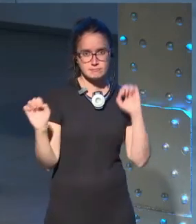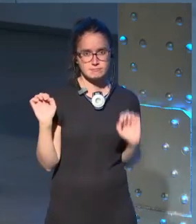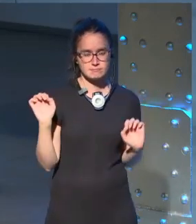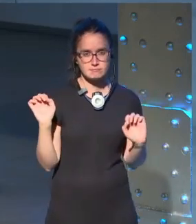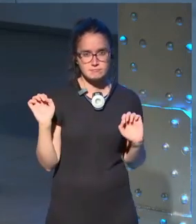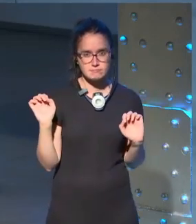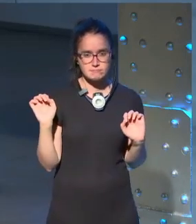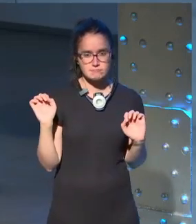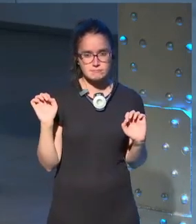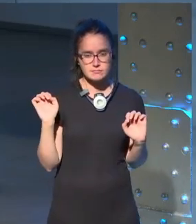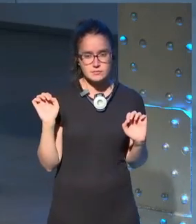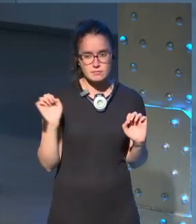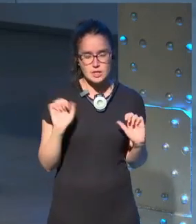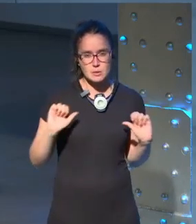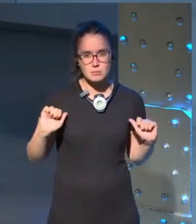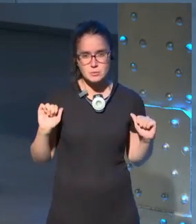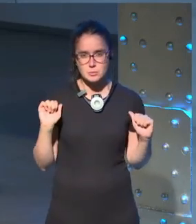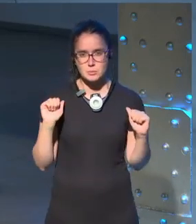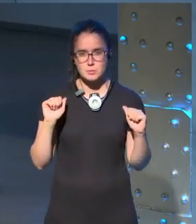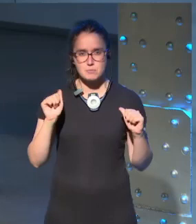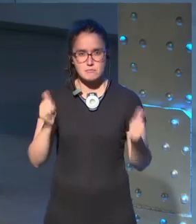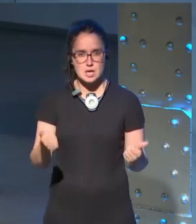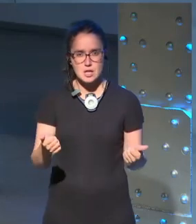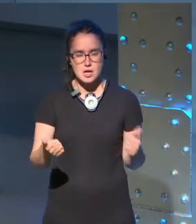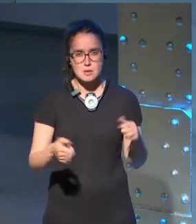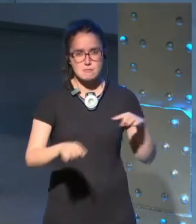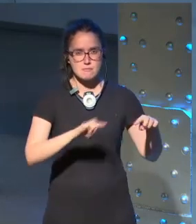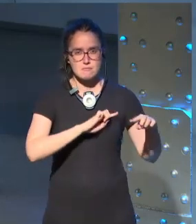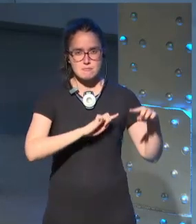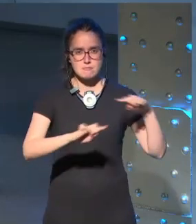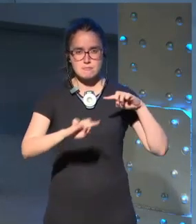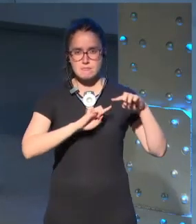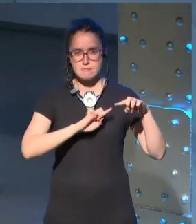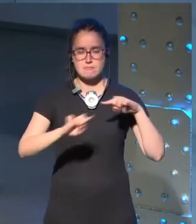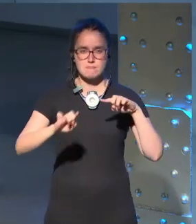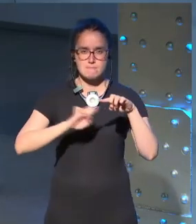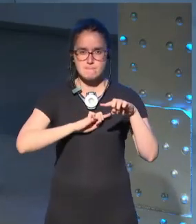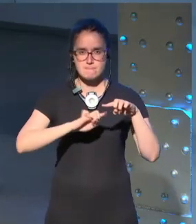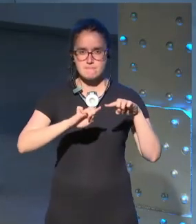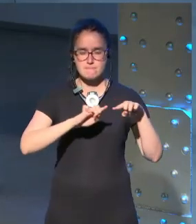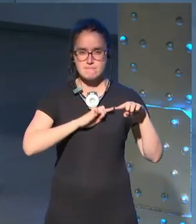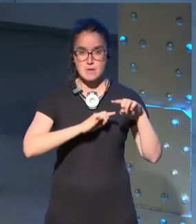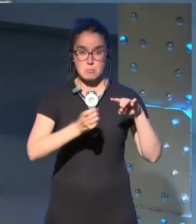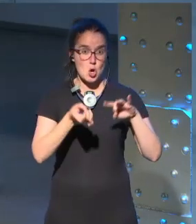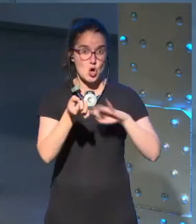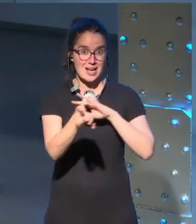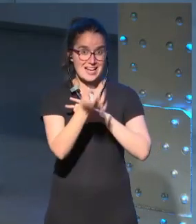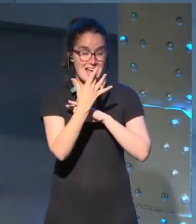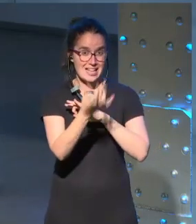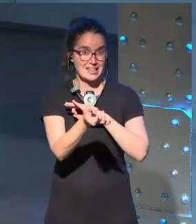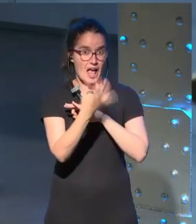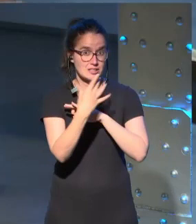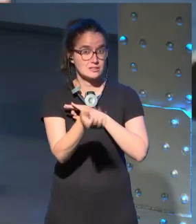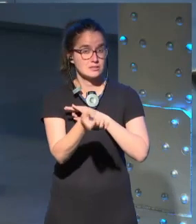little mail messages that are vaguely threatening, that refer to somebody possibly knowing something about